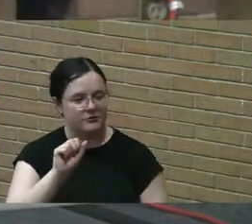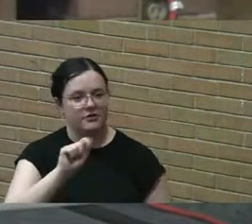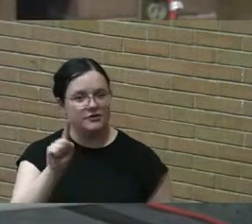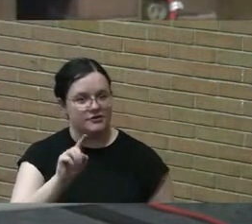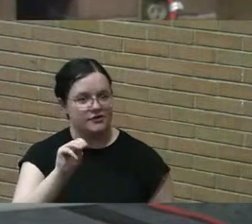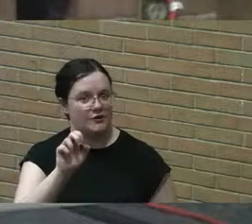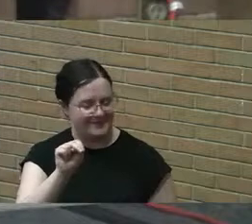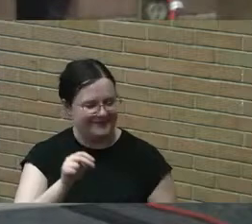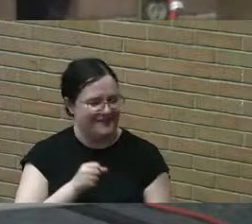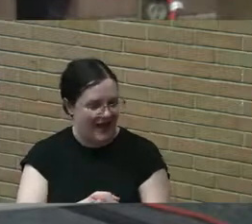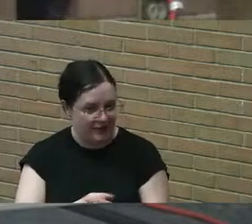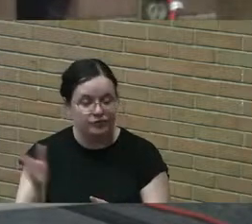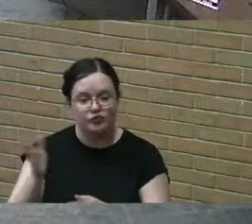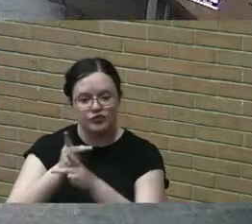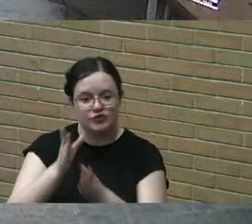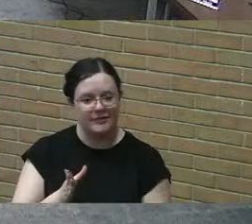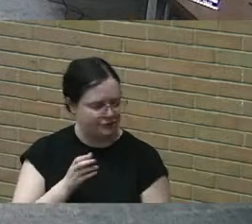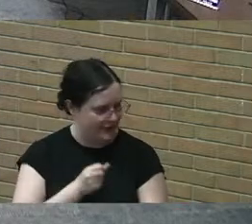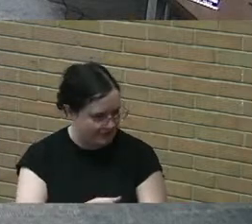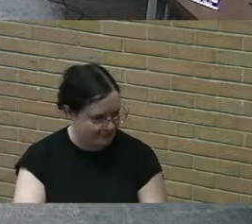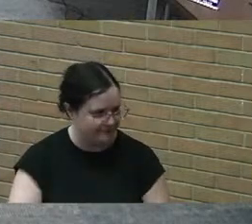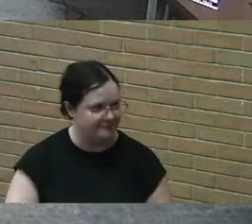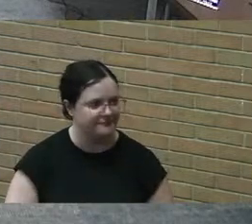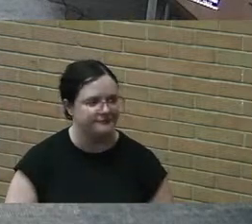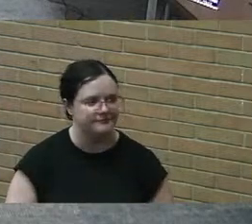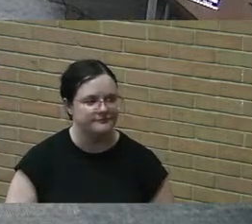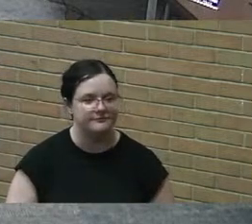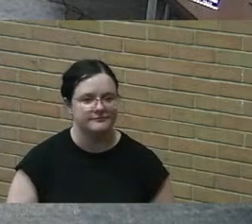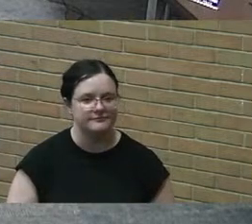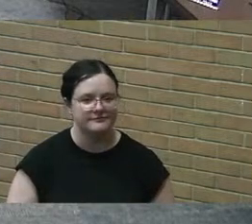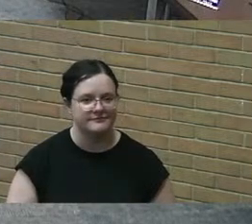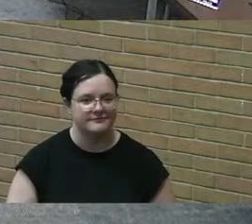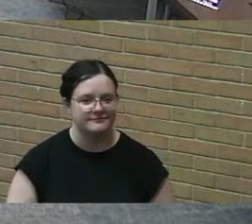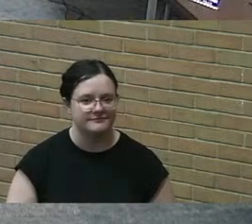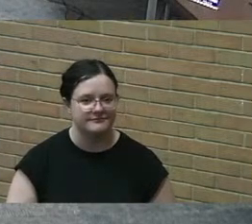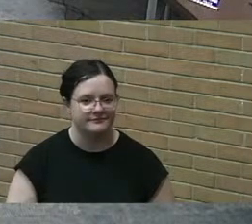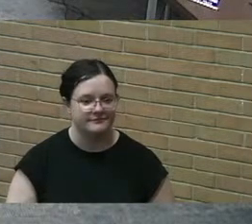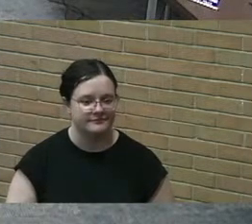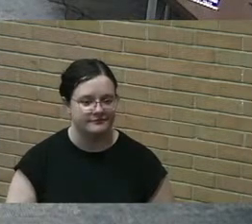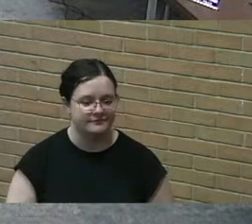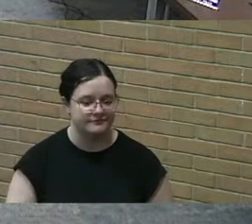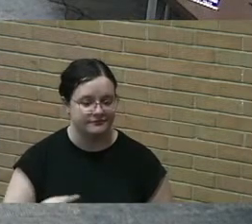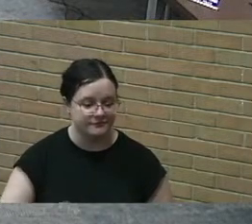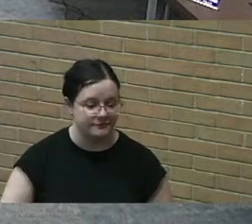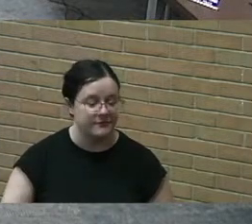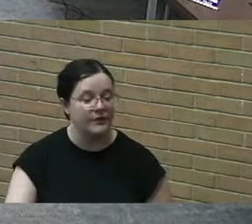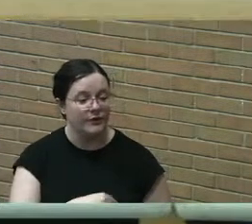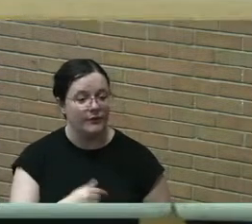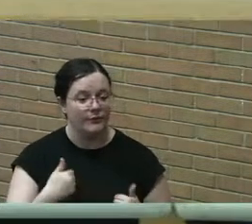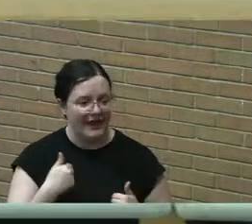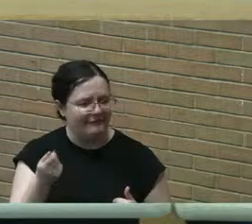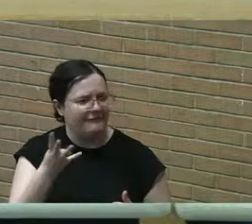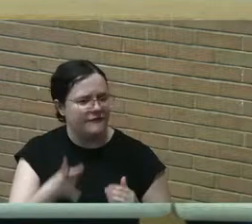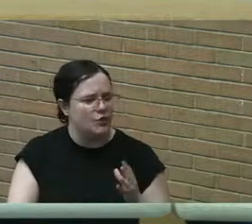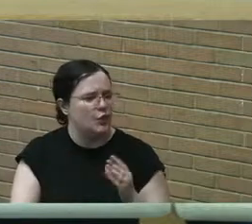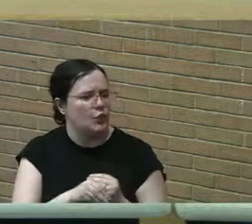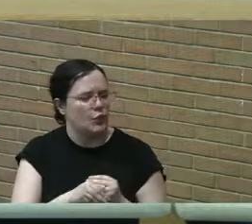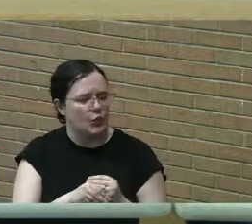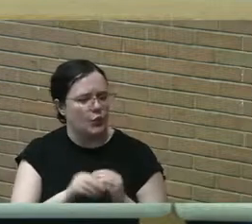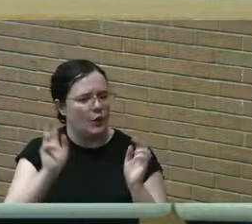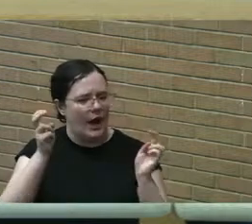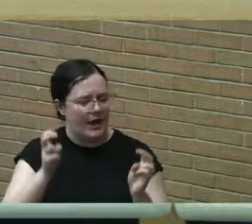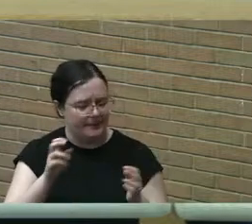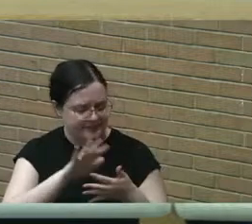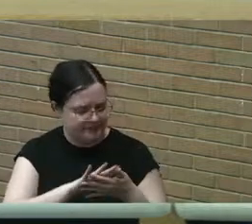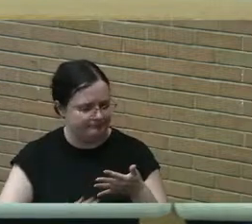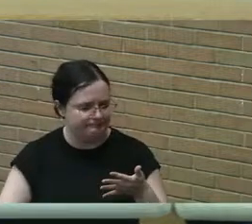Aye. Supervisor Mailing. Aye. We do have a couple of additional items that were